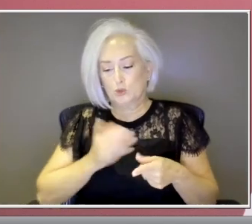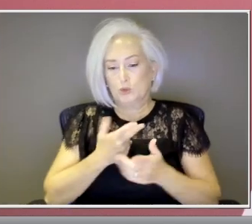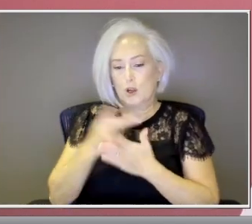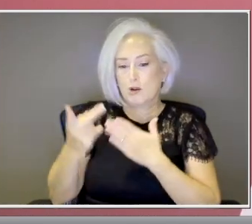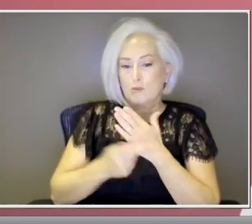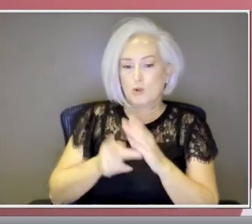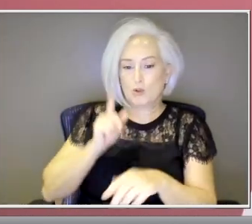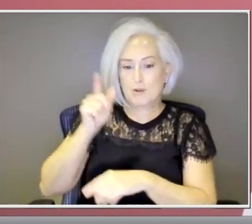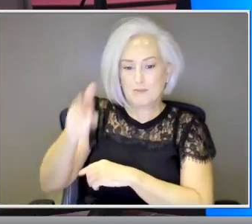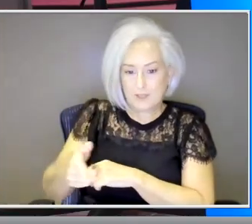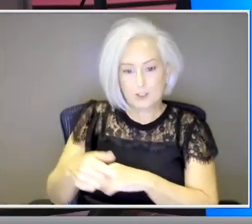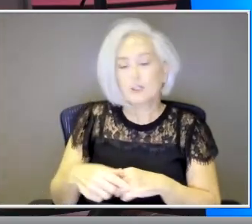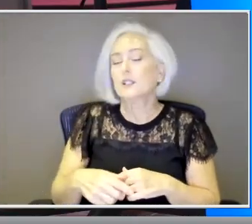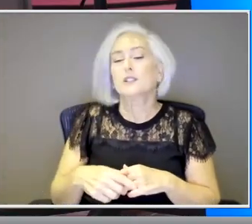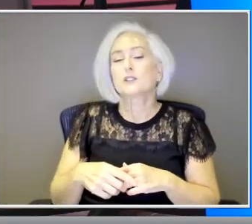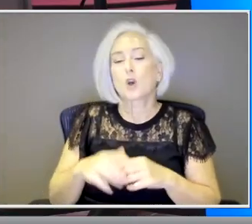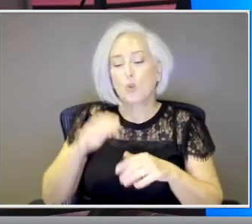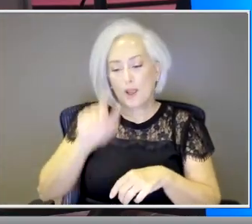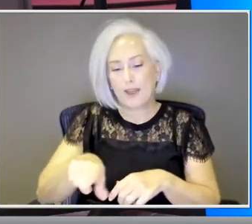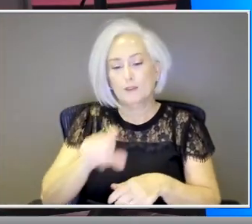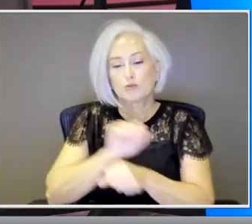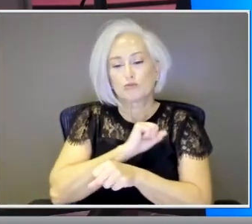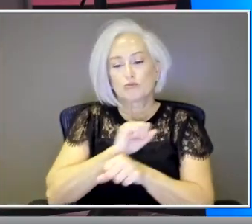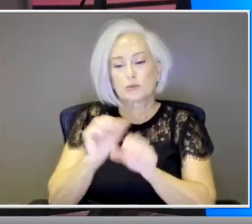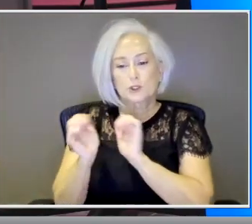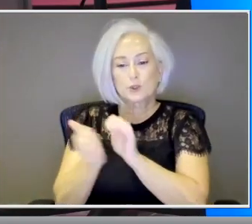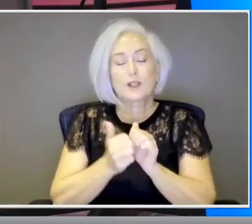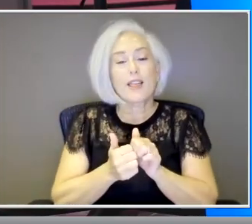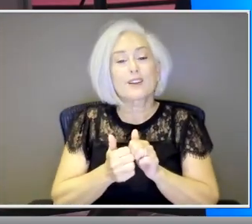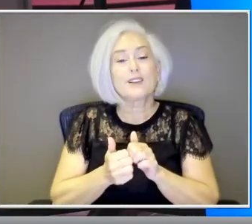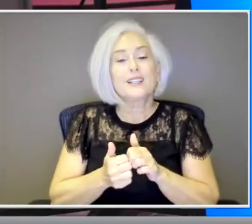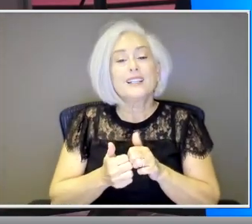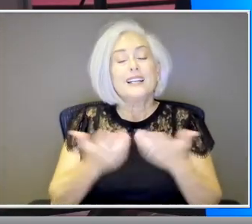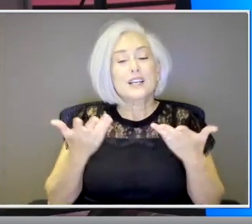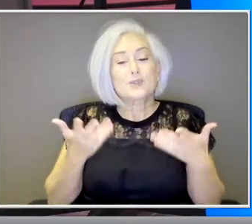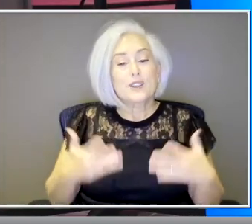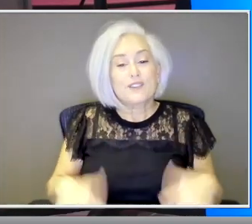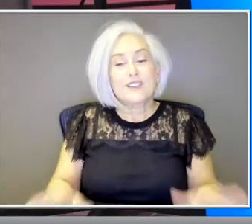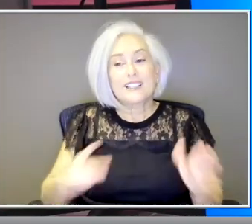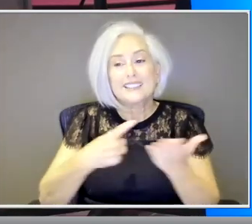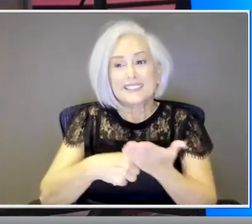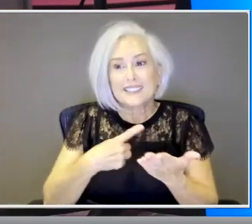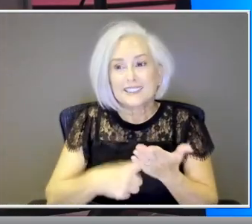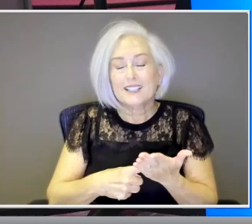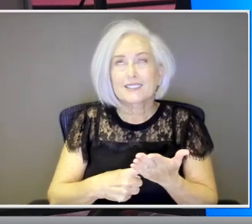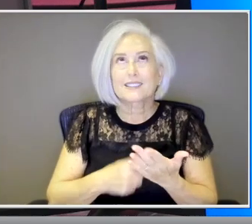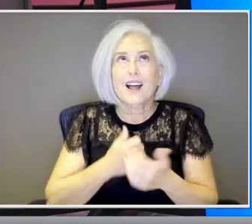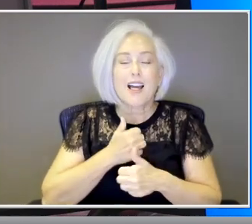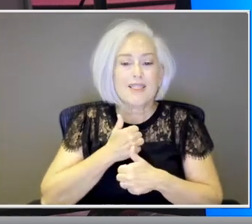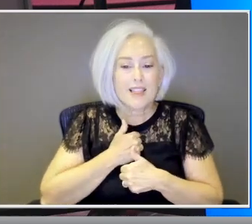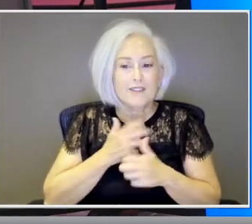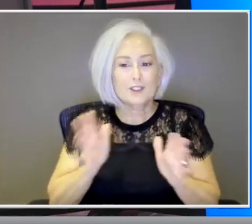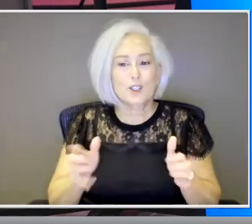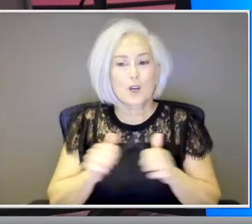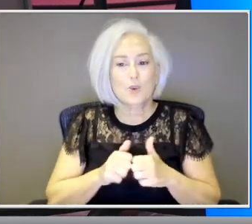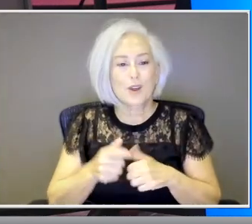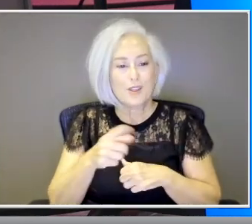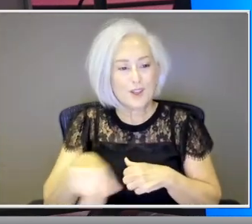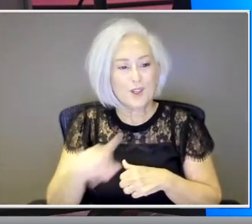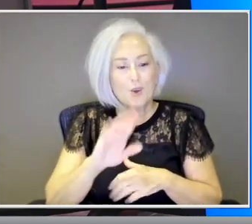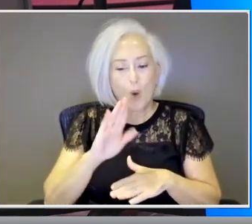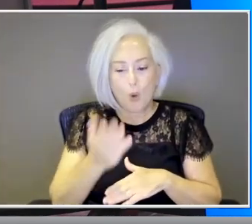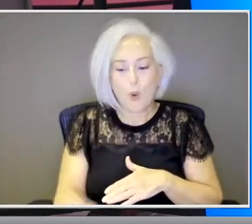all have to work together. As we wrap up this discussion, and gosh, I'd love to talk to you all day about your